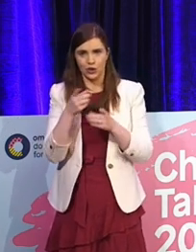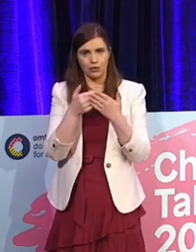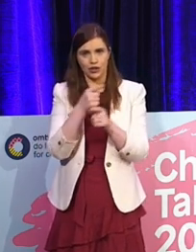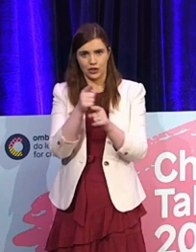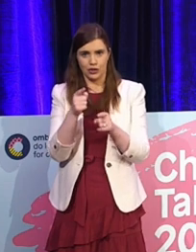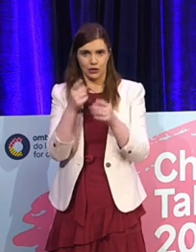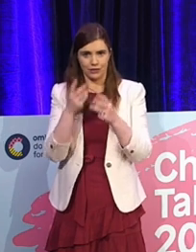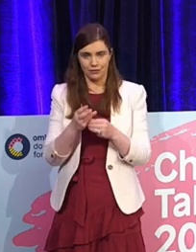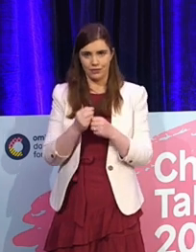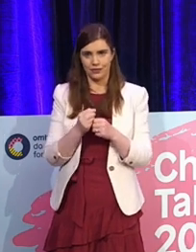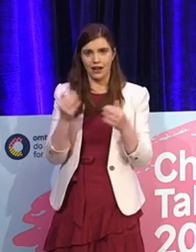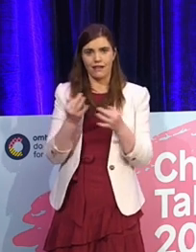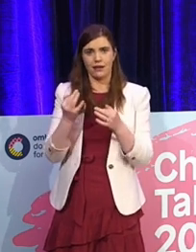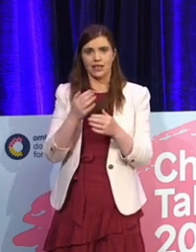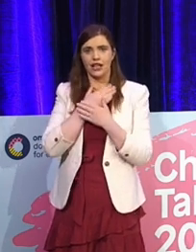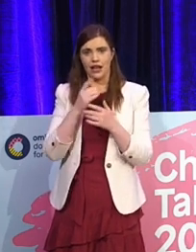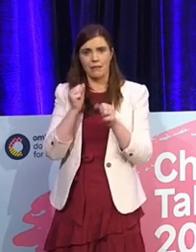farming is about love and a way of life.